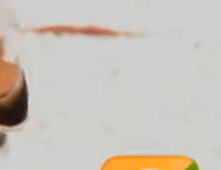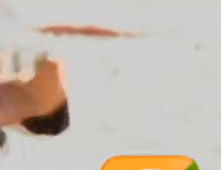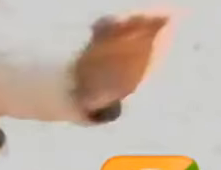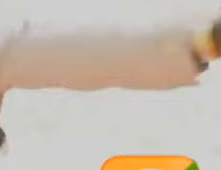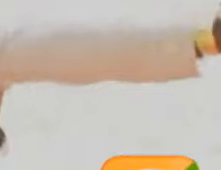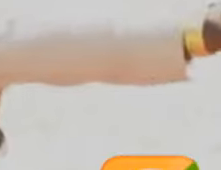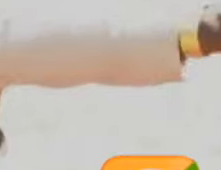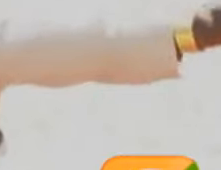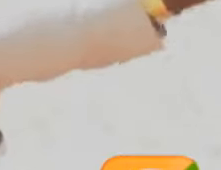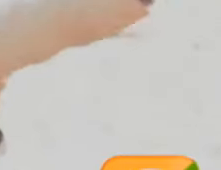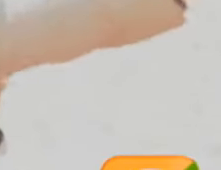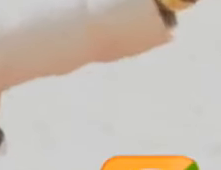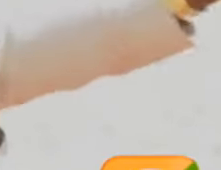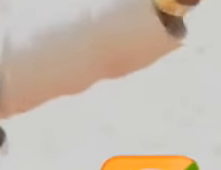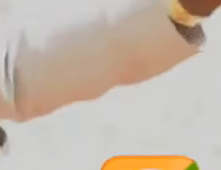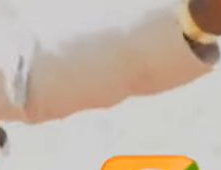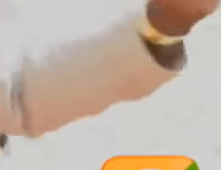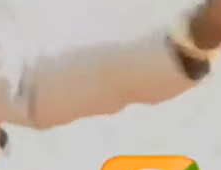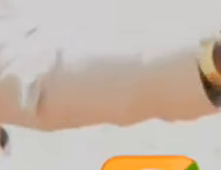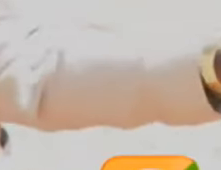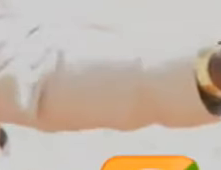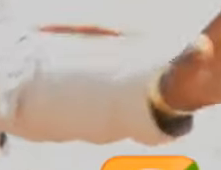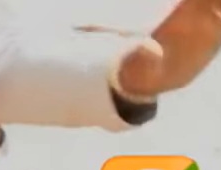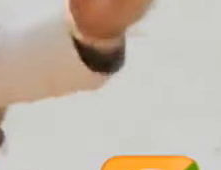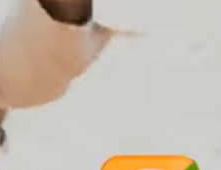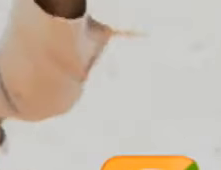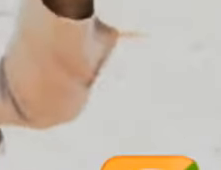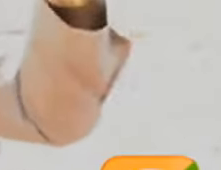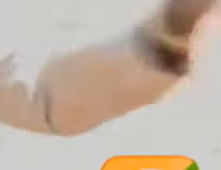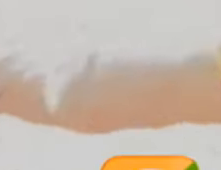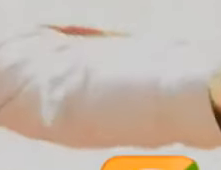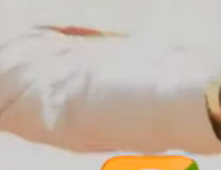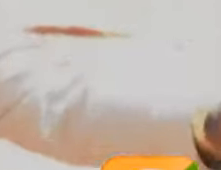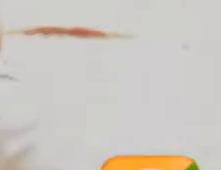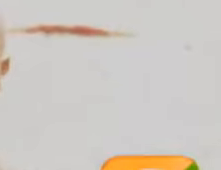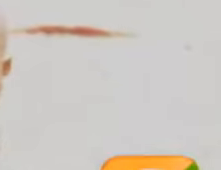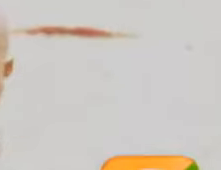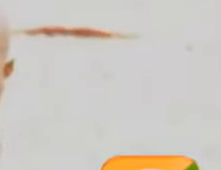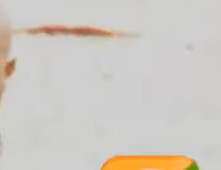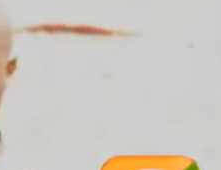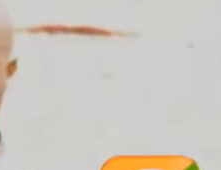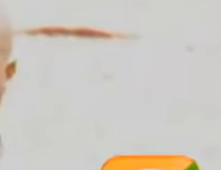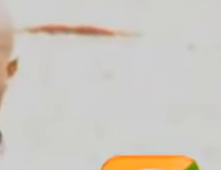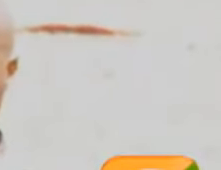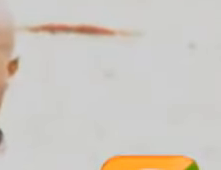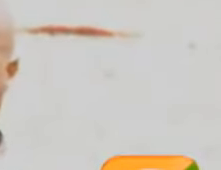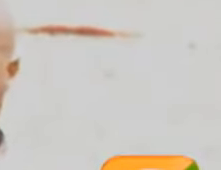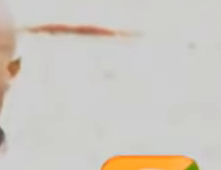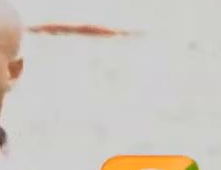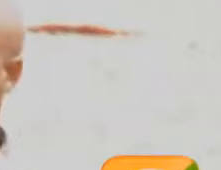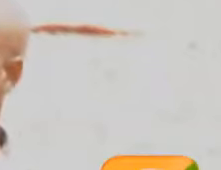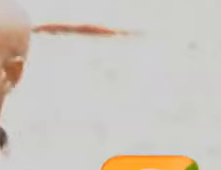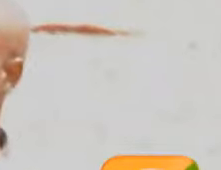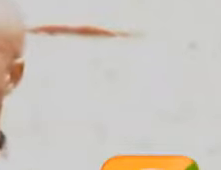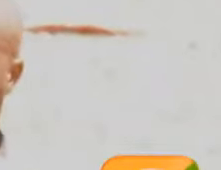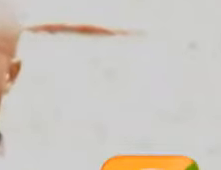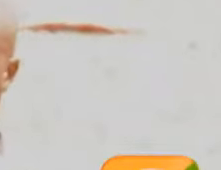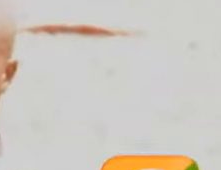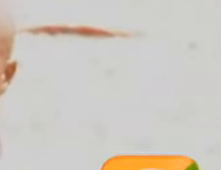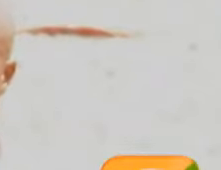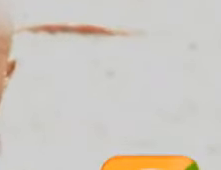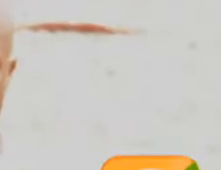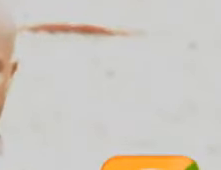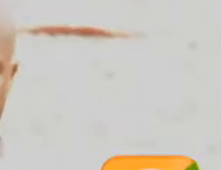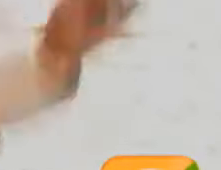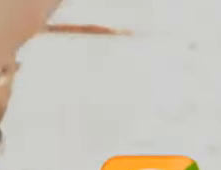the benefit of millions of Kenyans across the country in terms of employment and in also making sure that ordinary Kenyans